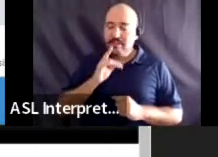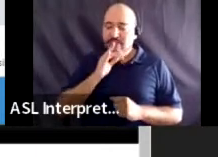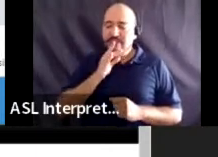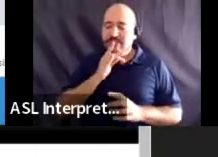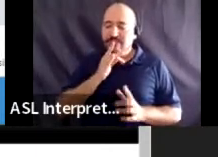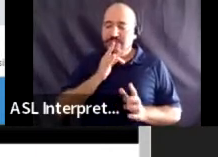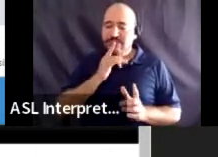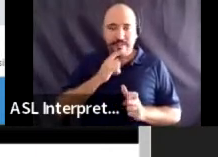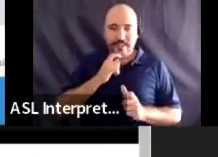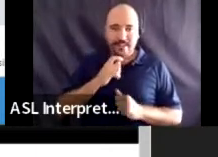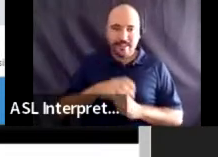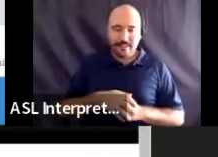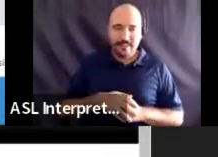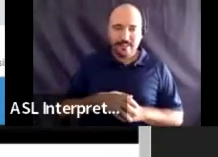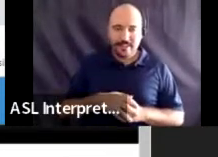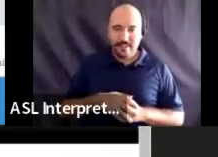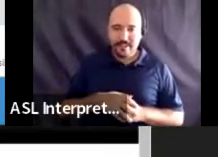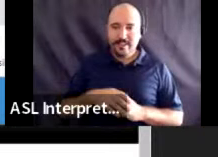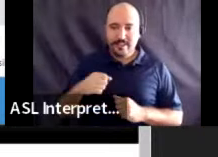silence as yes, right?